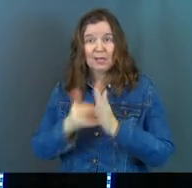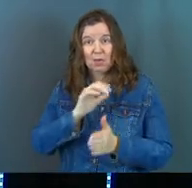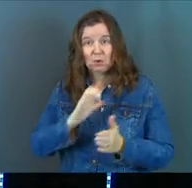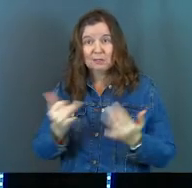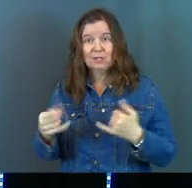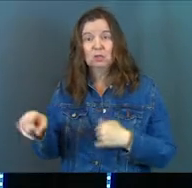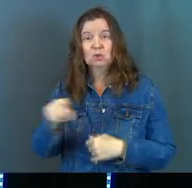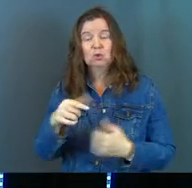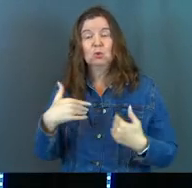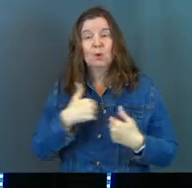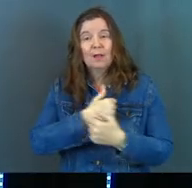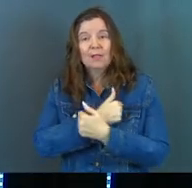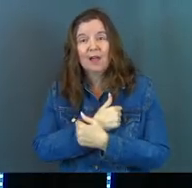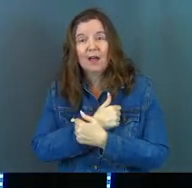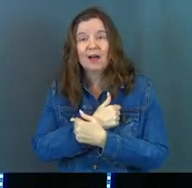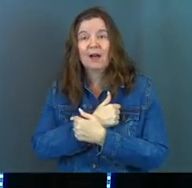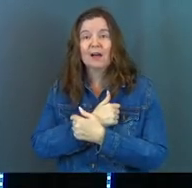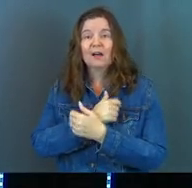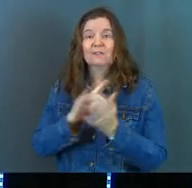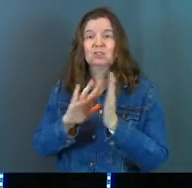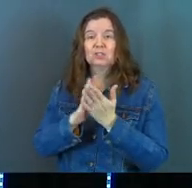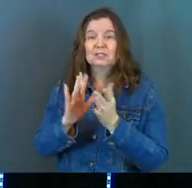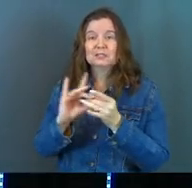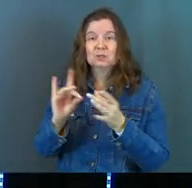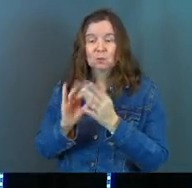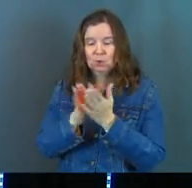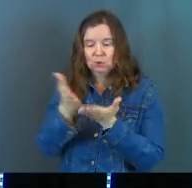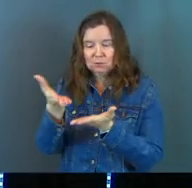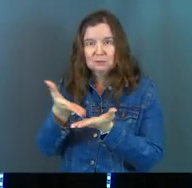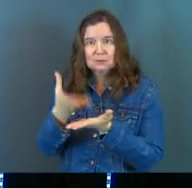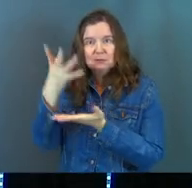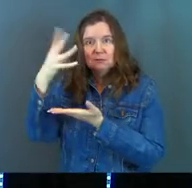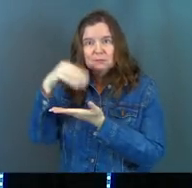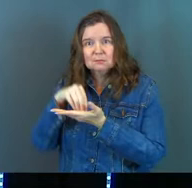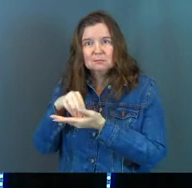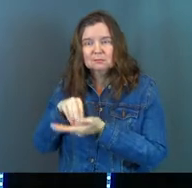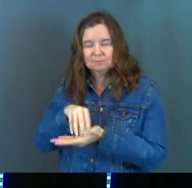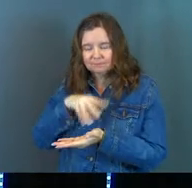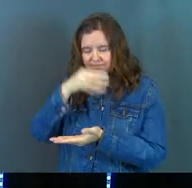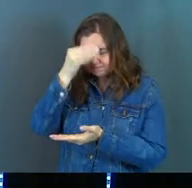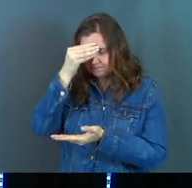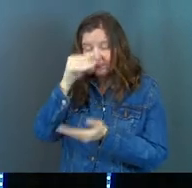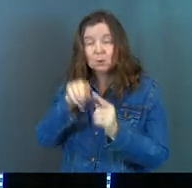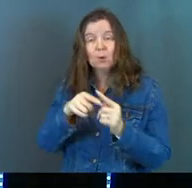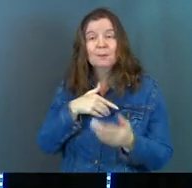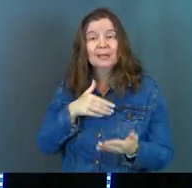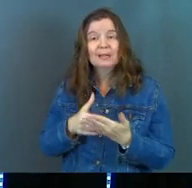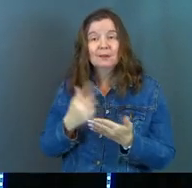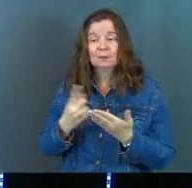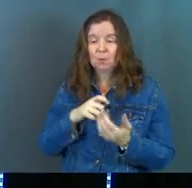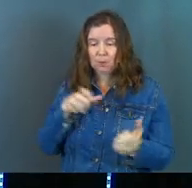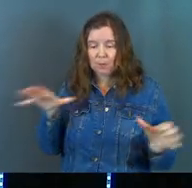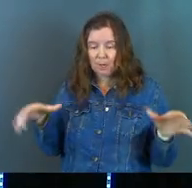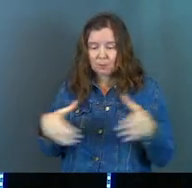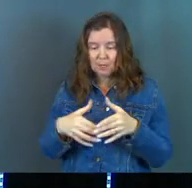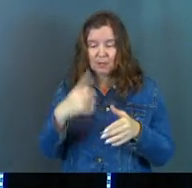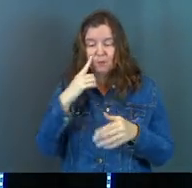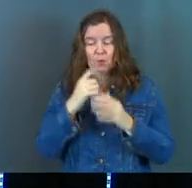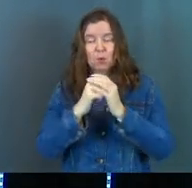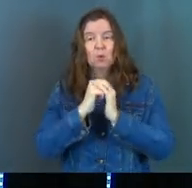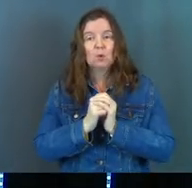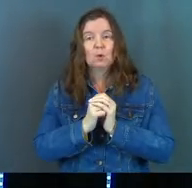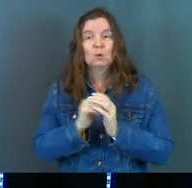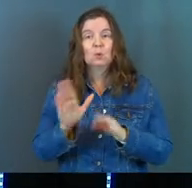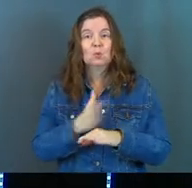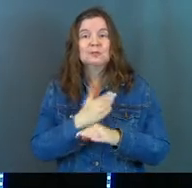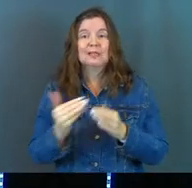today, you love the words of Jesus. And you also want to be near him. And there's also something about when we come together for worship,